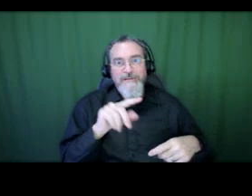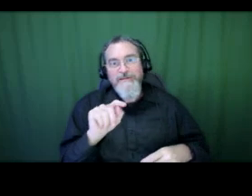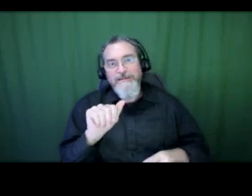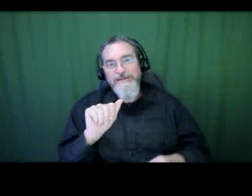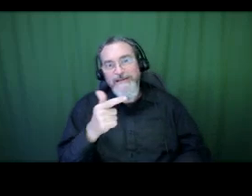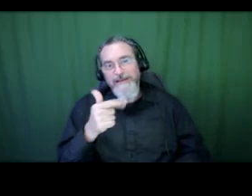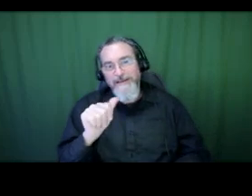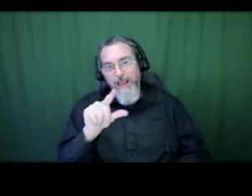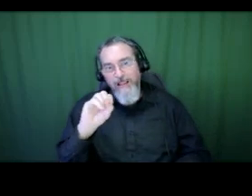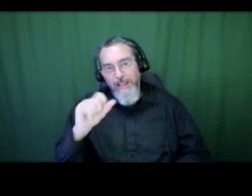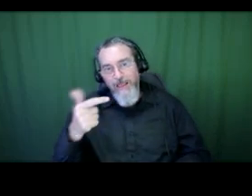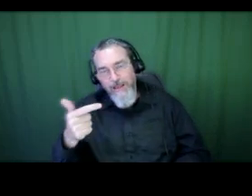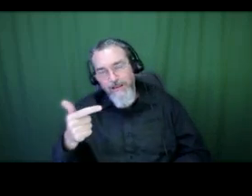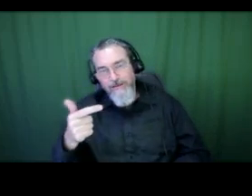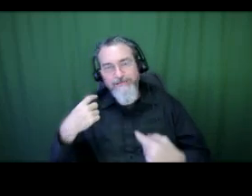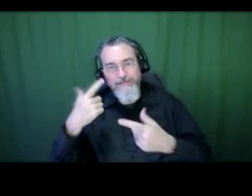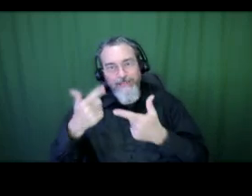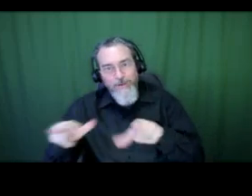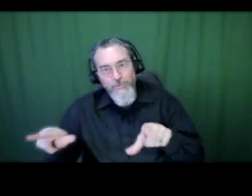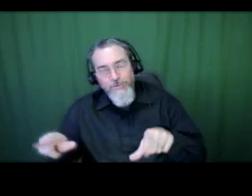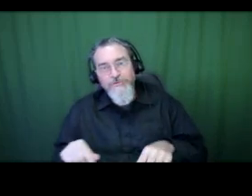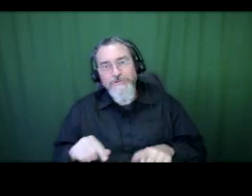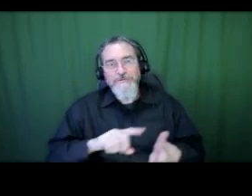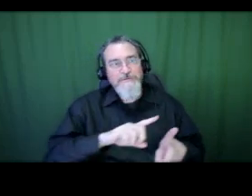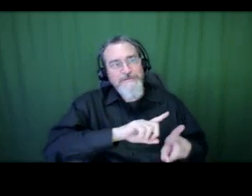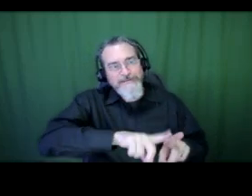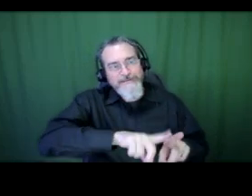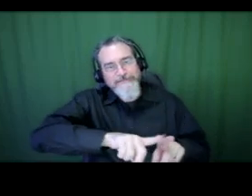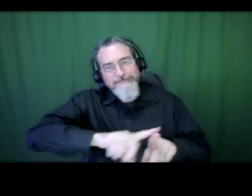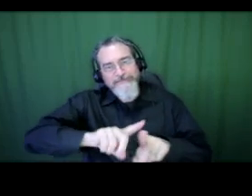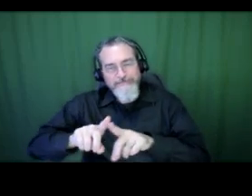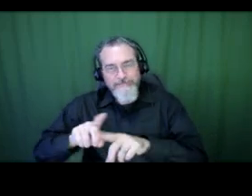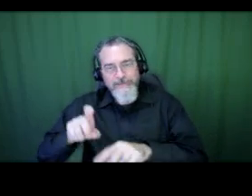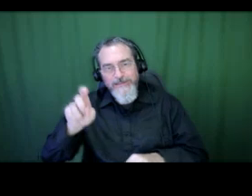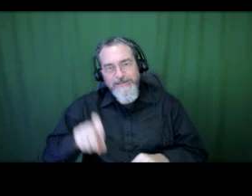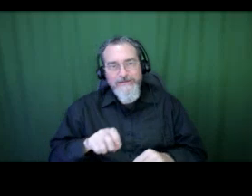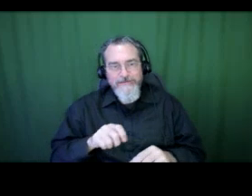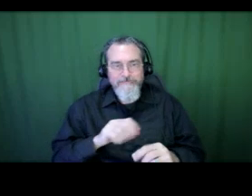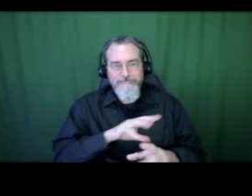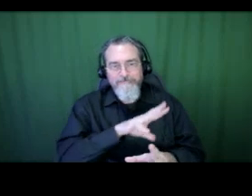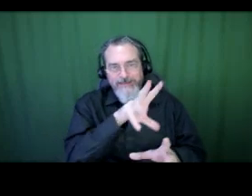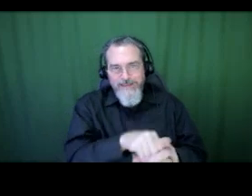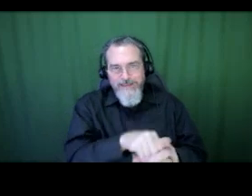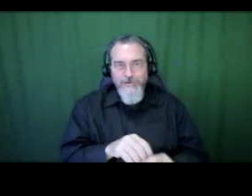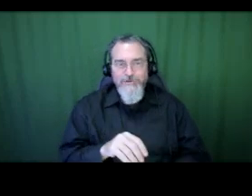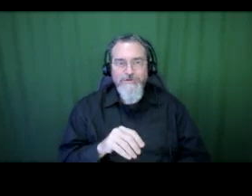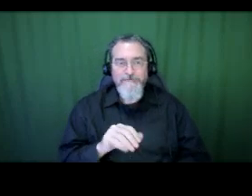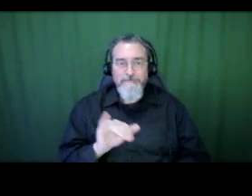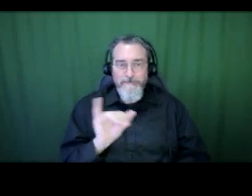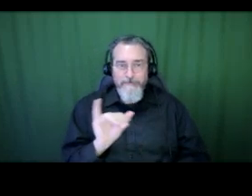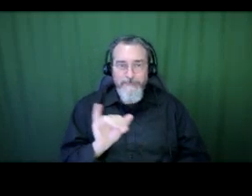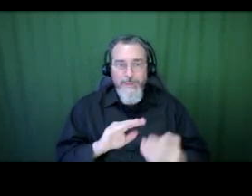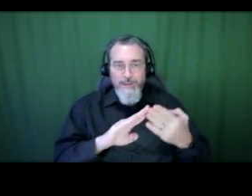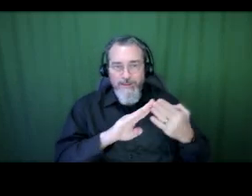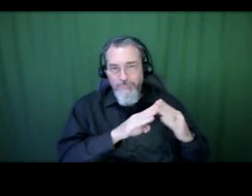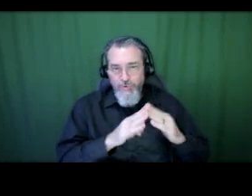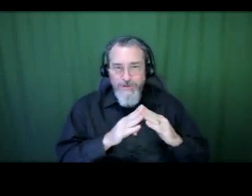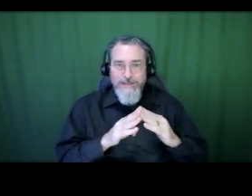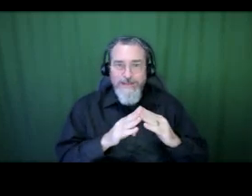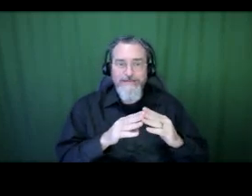so we want to make sure that we, are reaching out to them. We're engaging with community-based organizations that are already serving